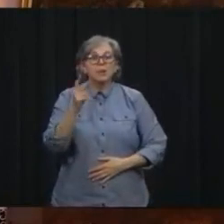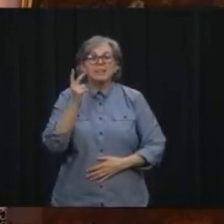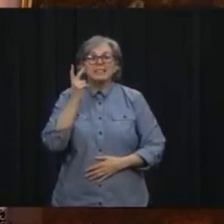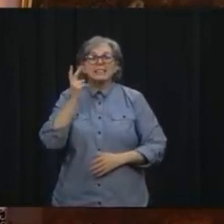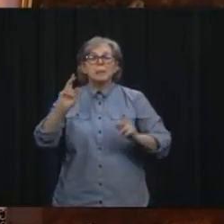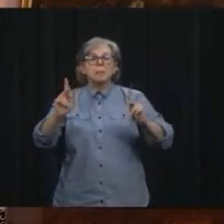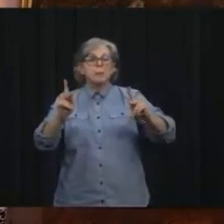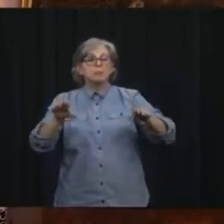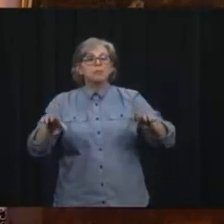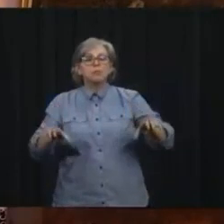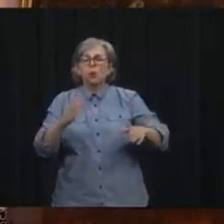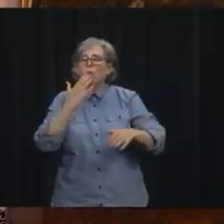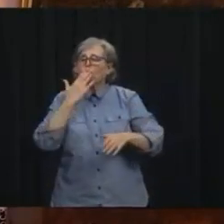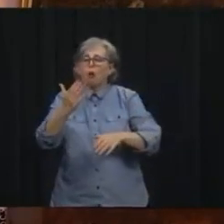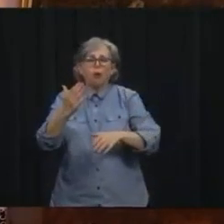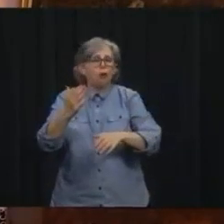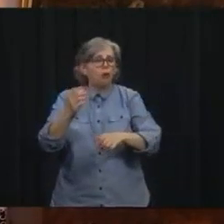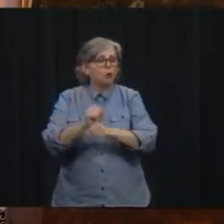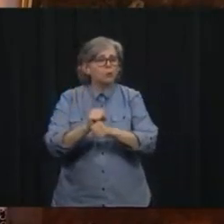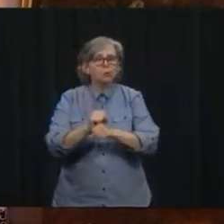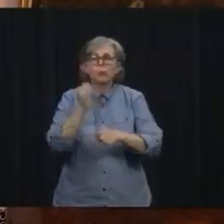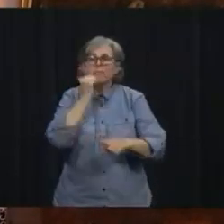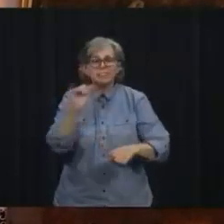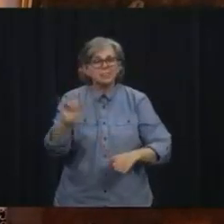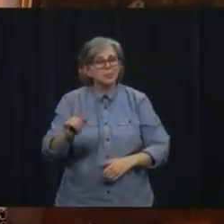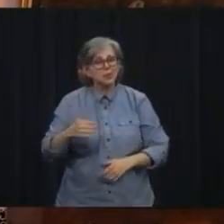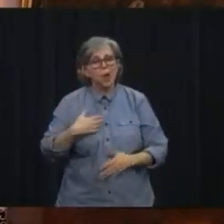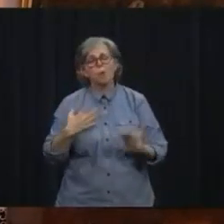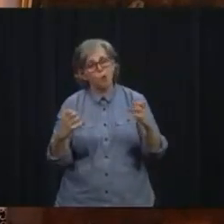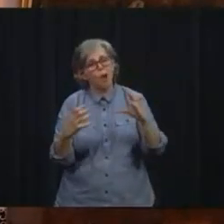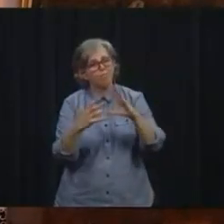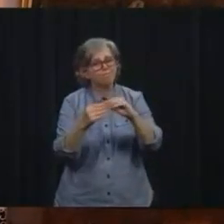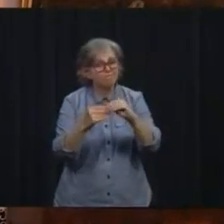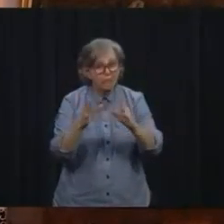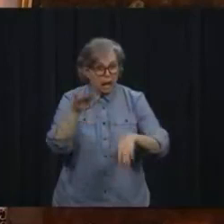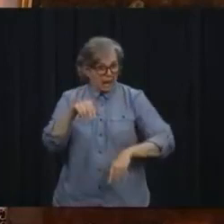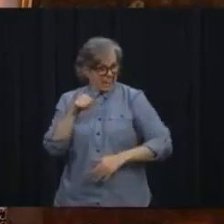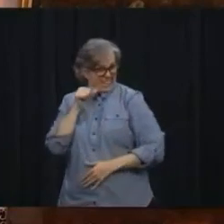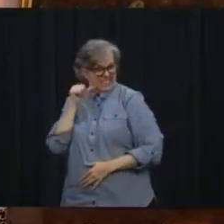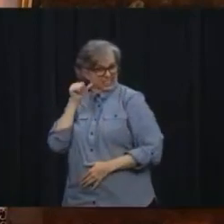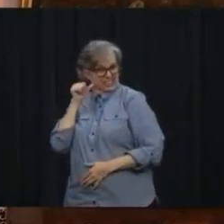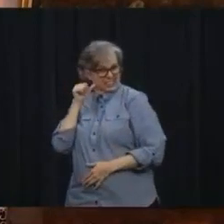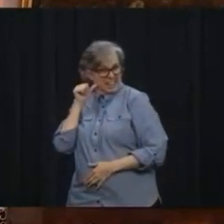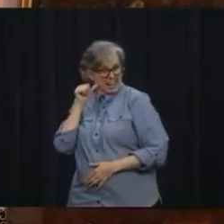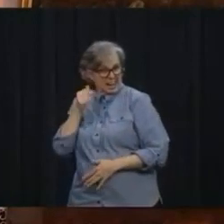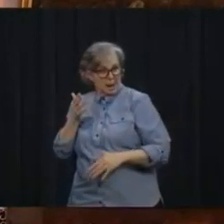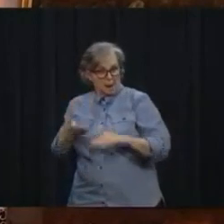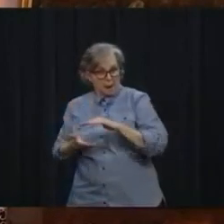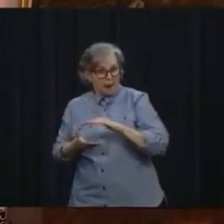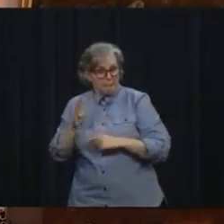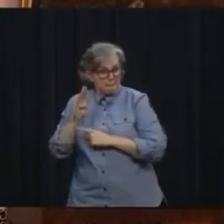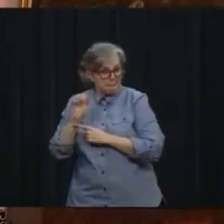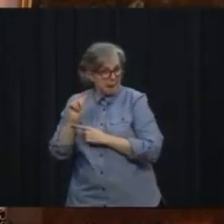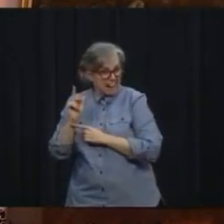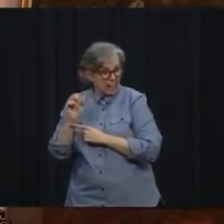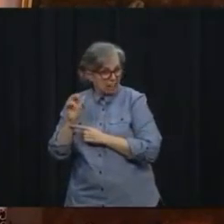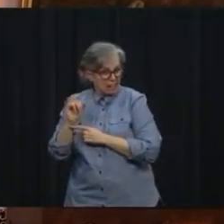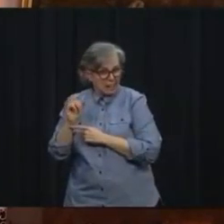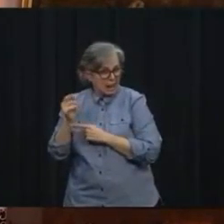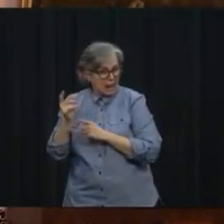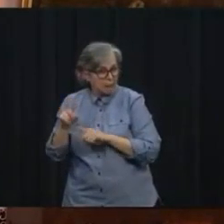they're saying to us, that those of us who have the days, not weeks, to take these measures need